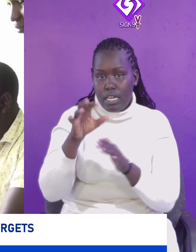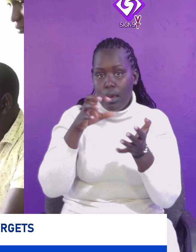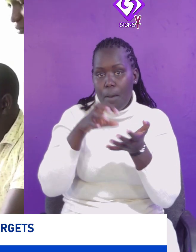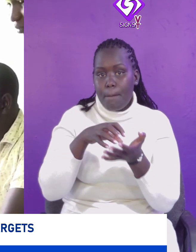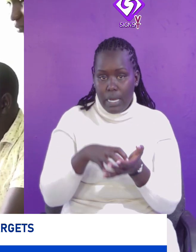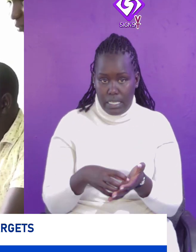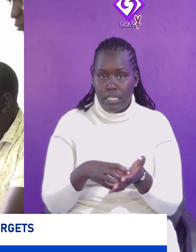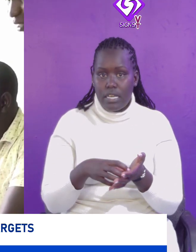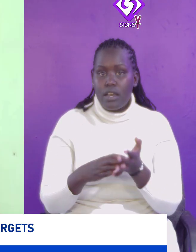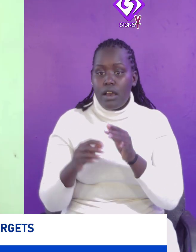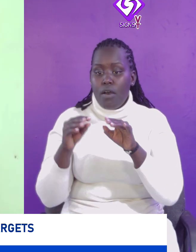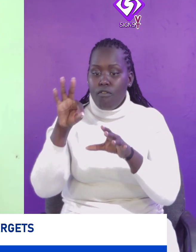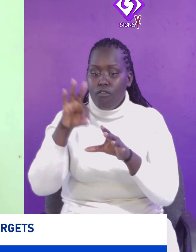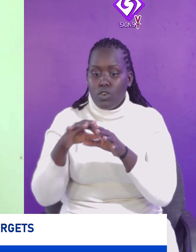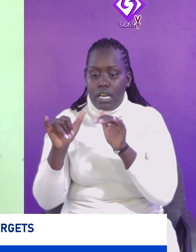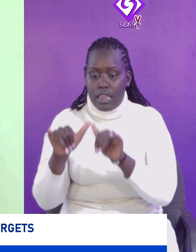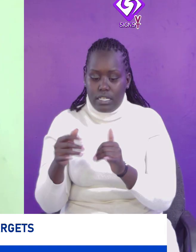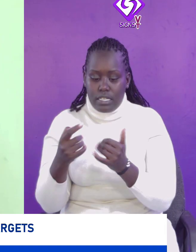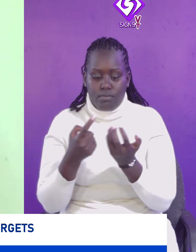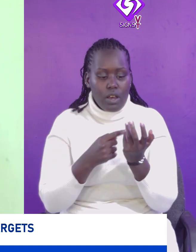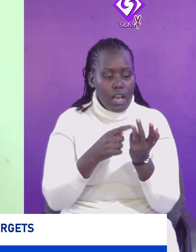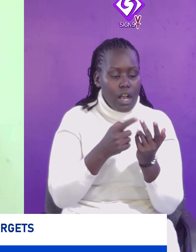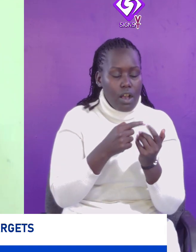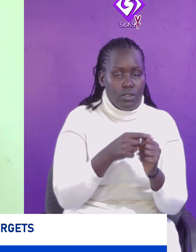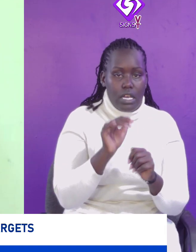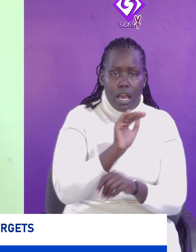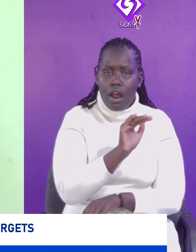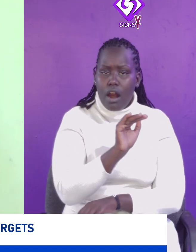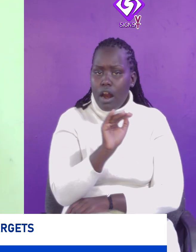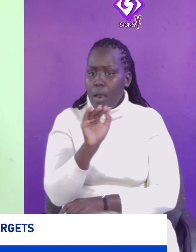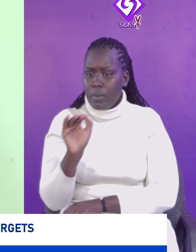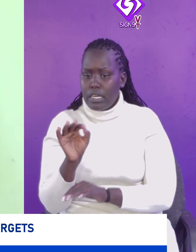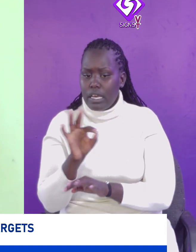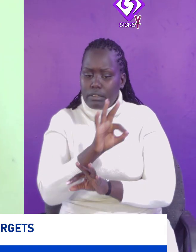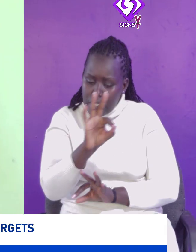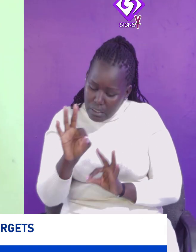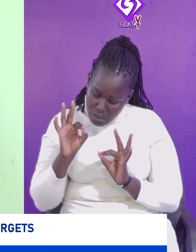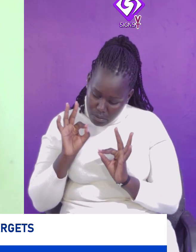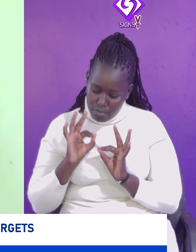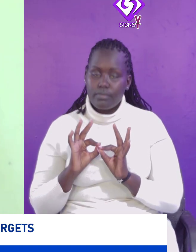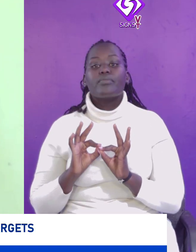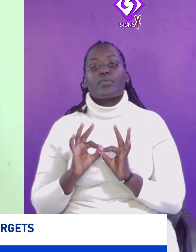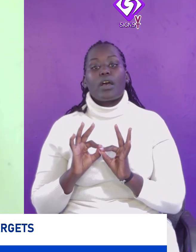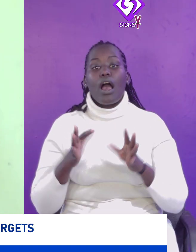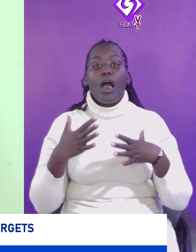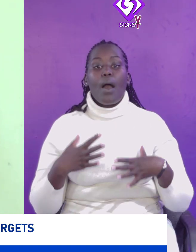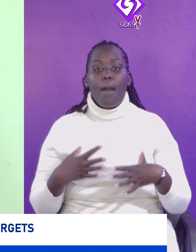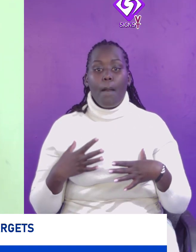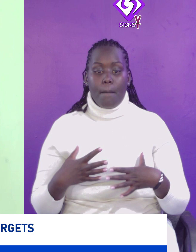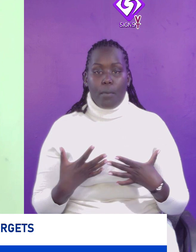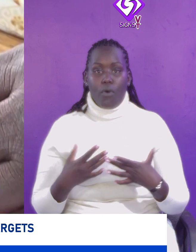of resources of a country. And I'm calling upon specifically the people of